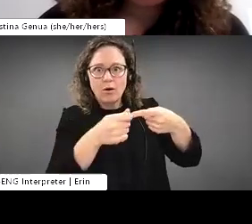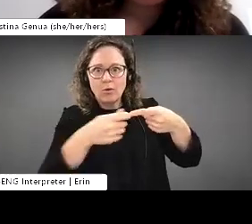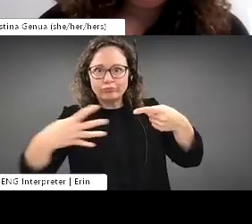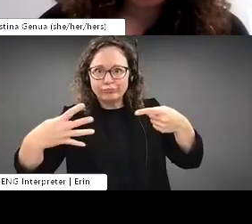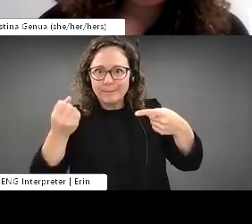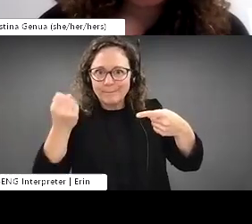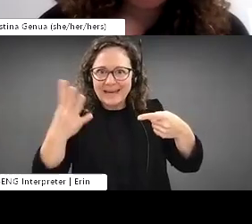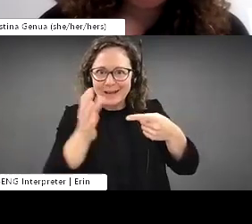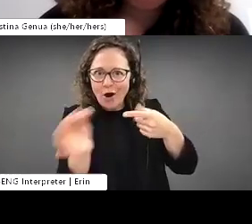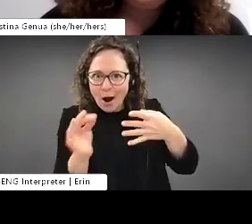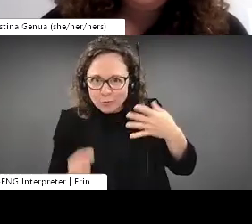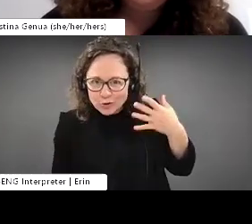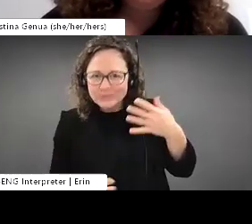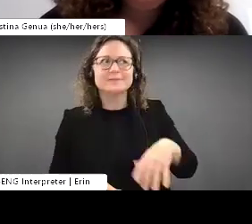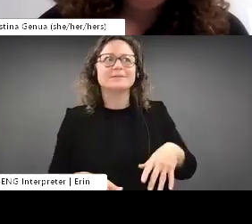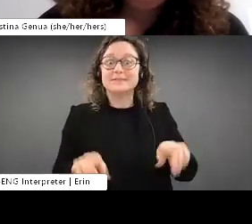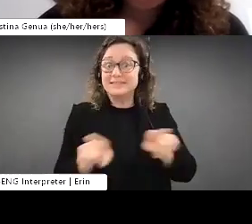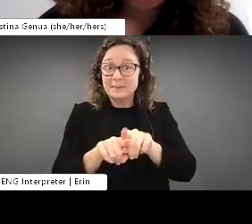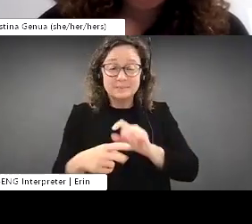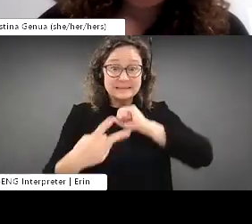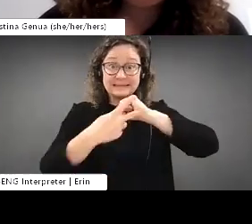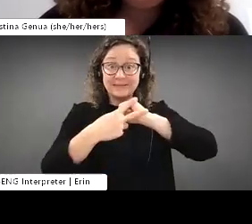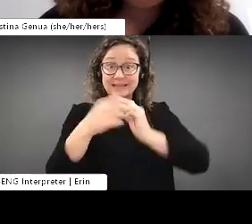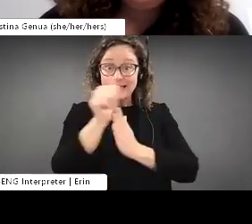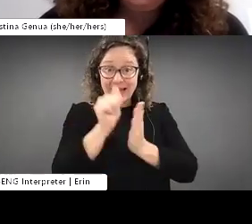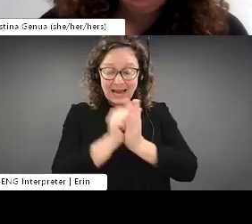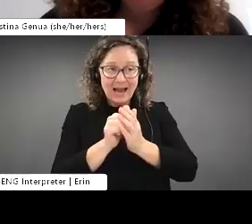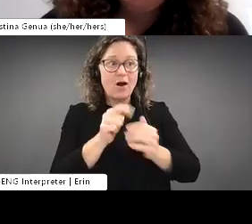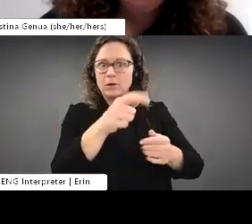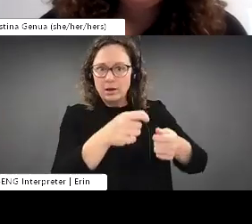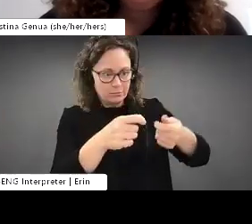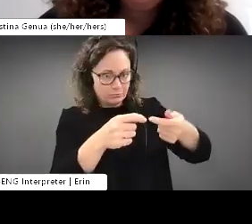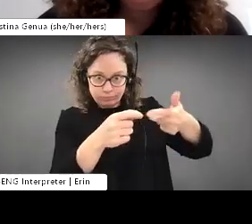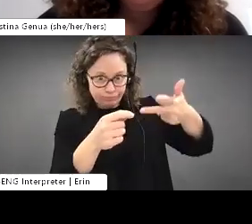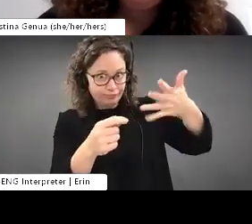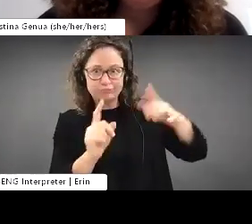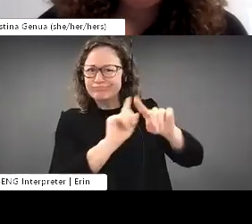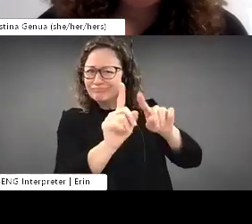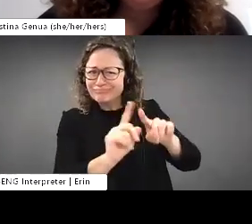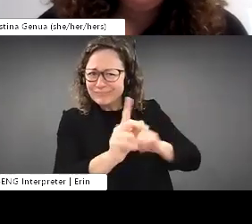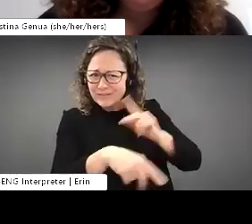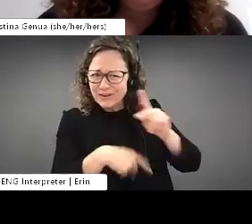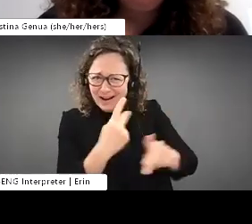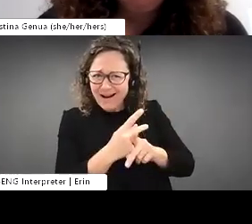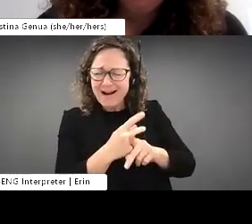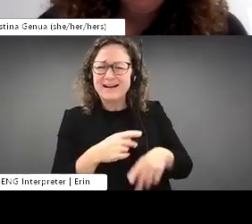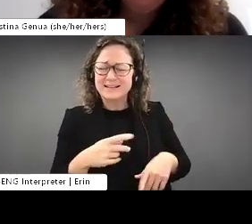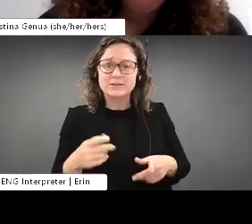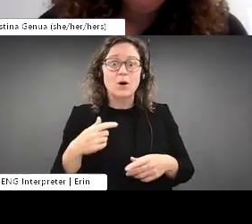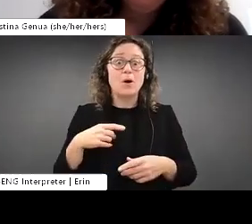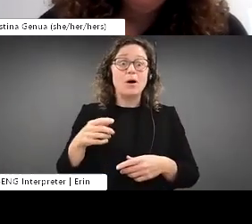So make sure that you're not paying fees on an account that may not be working in your